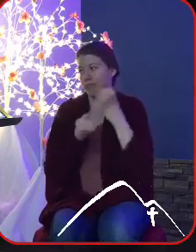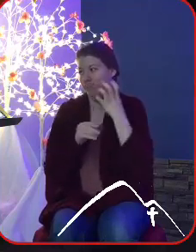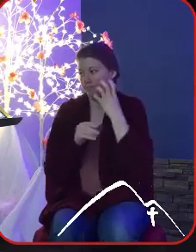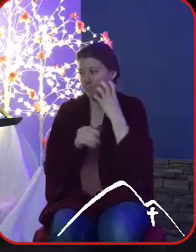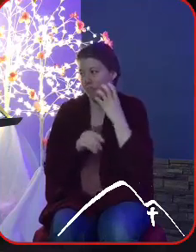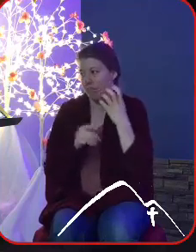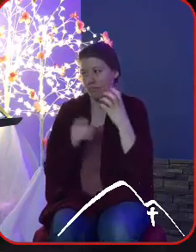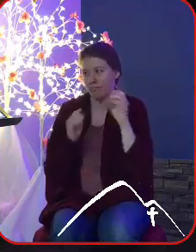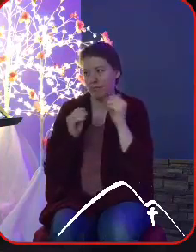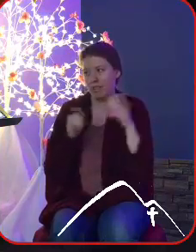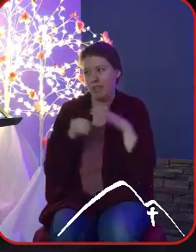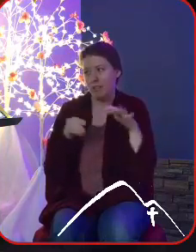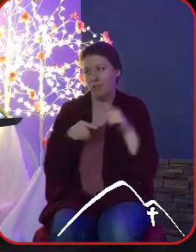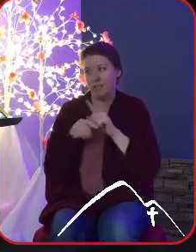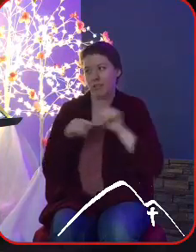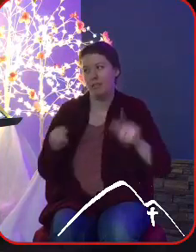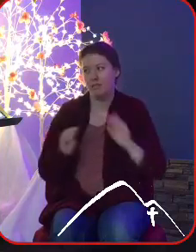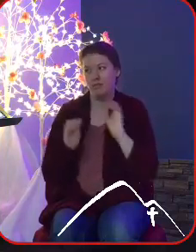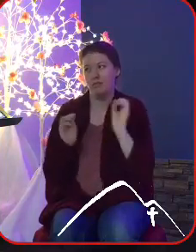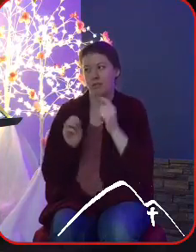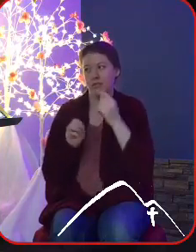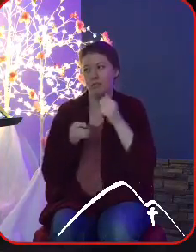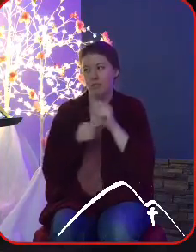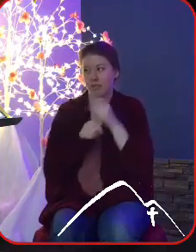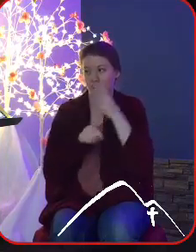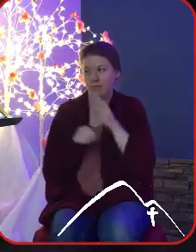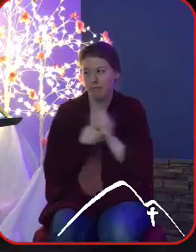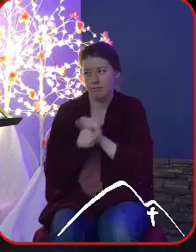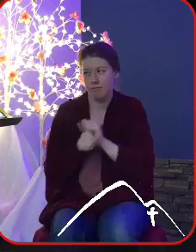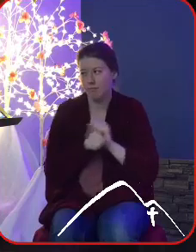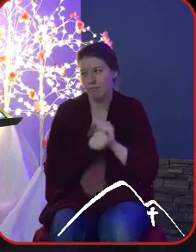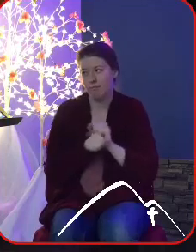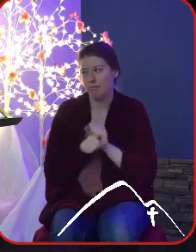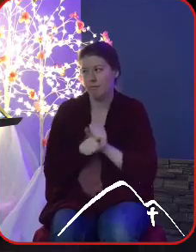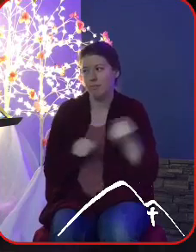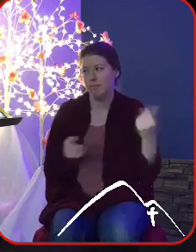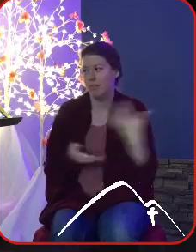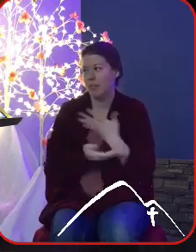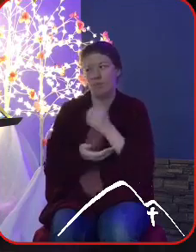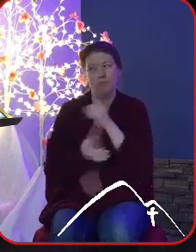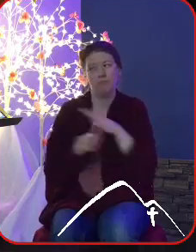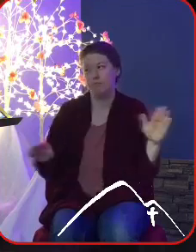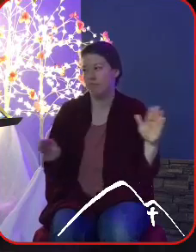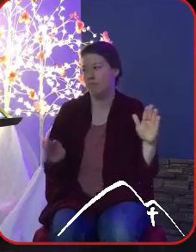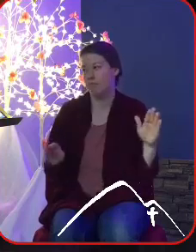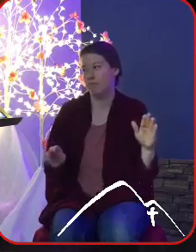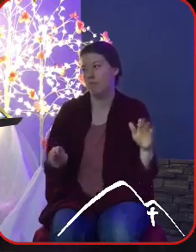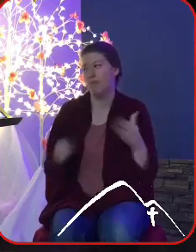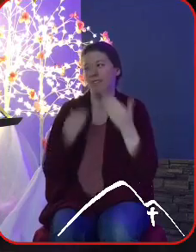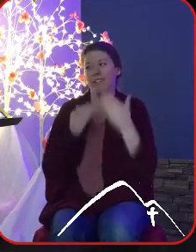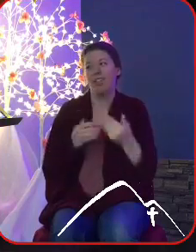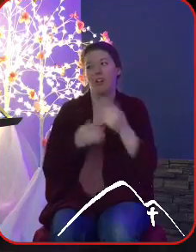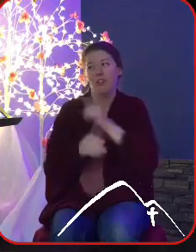God. We're no longer slaves, Lord God, and we're no longer slaves to fear, Jesus. We're so grateful for you, Lord.